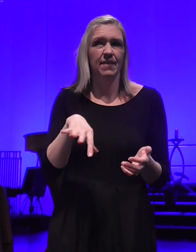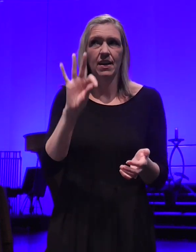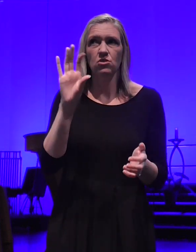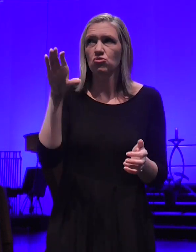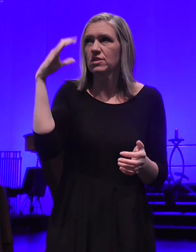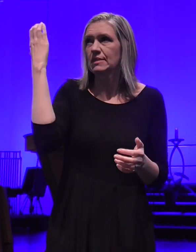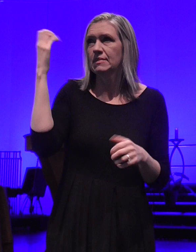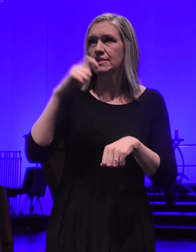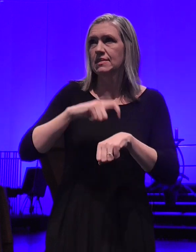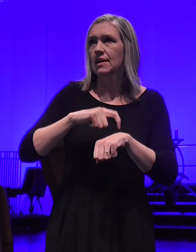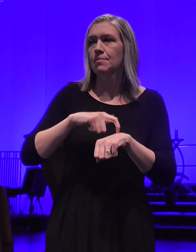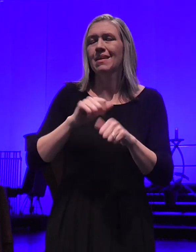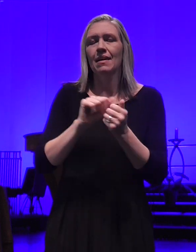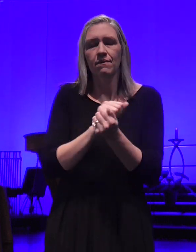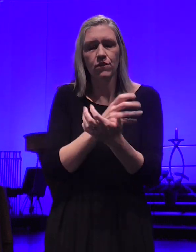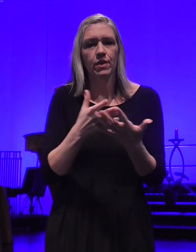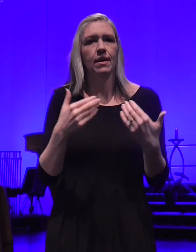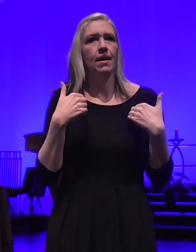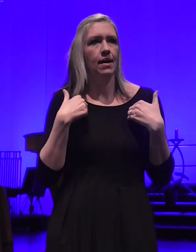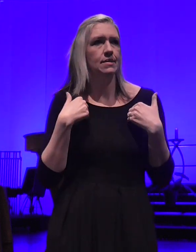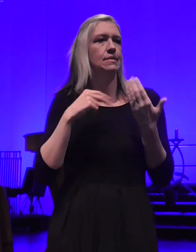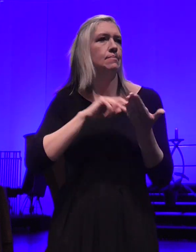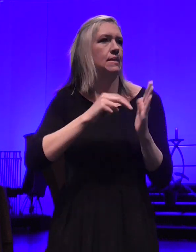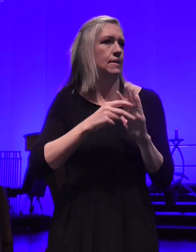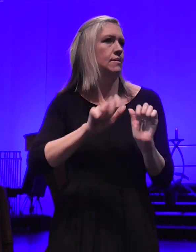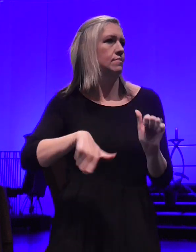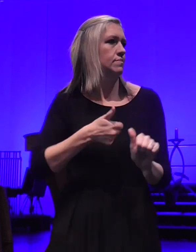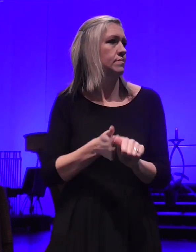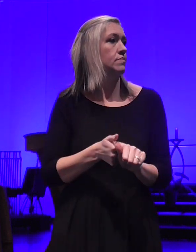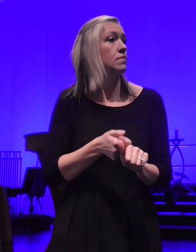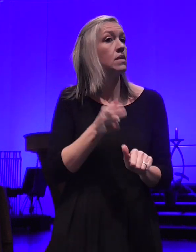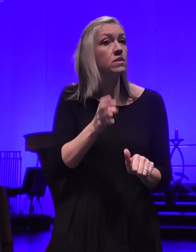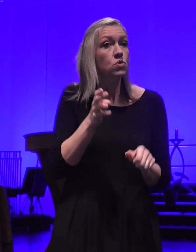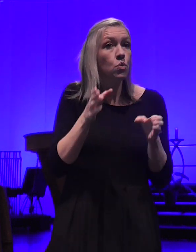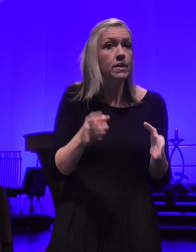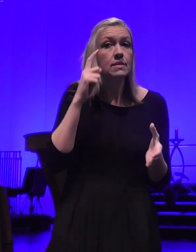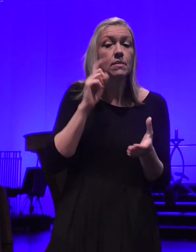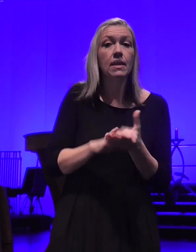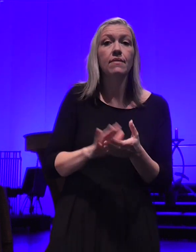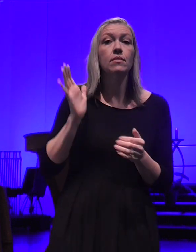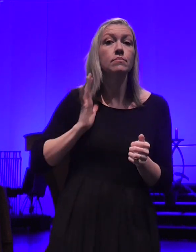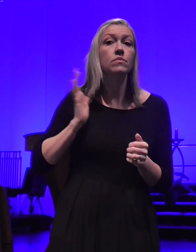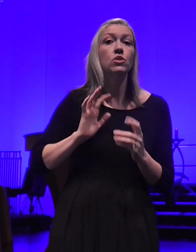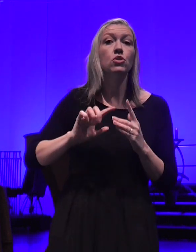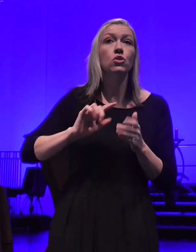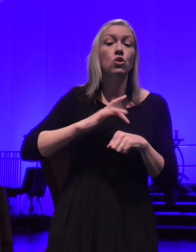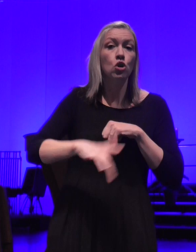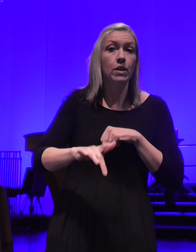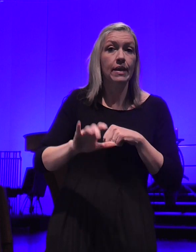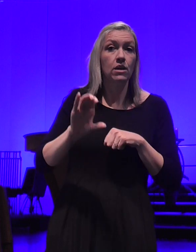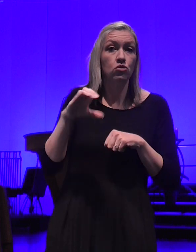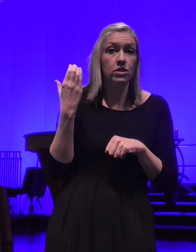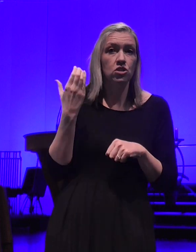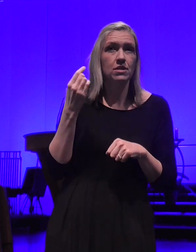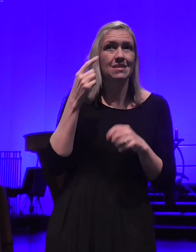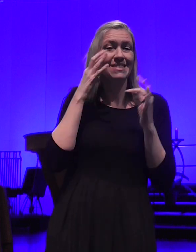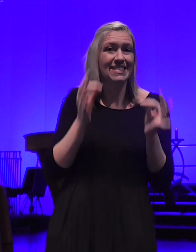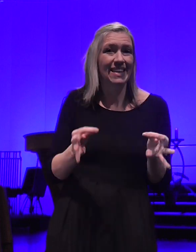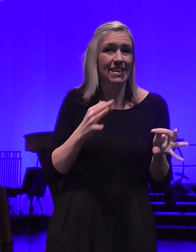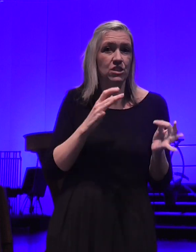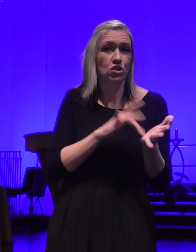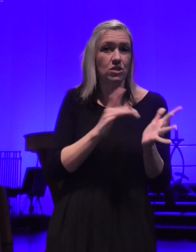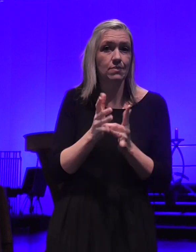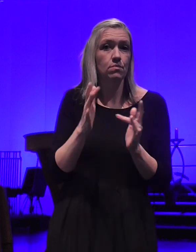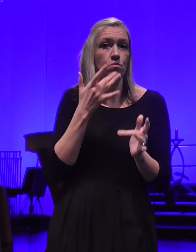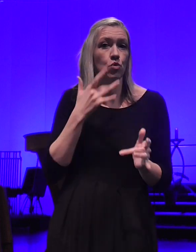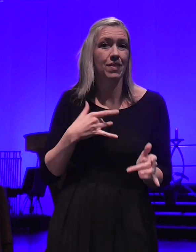means something. Even historians believe that early Christians placed the birth of Jesus at December 4th. And so these folks actually